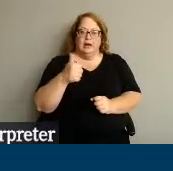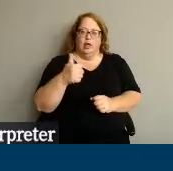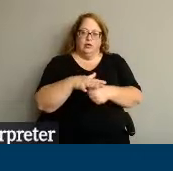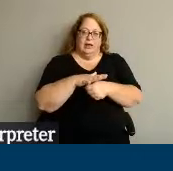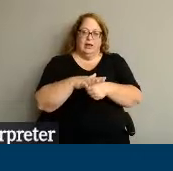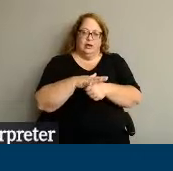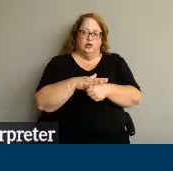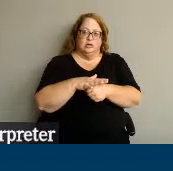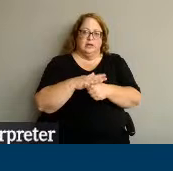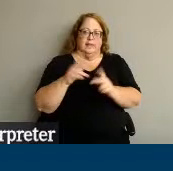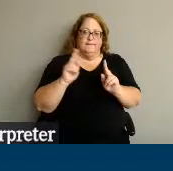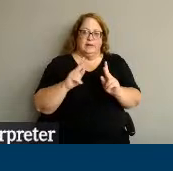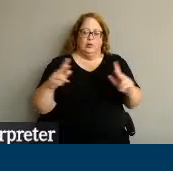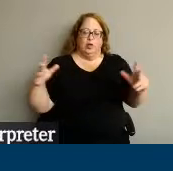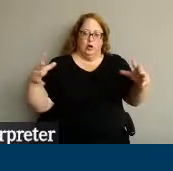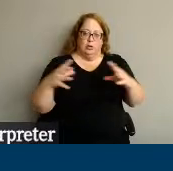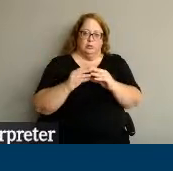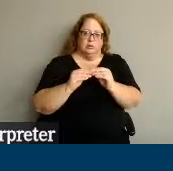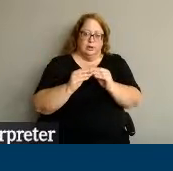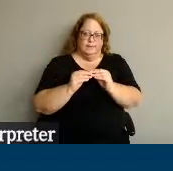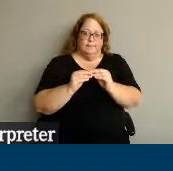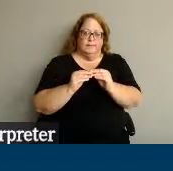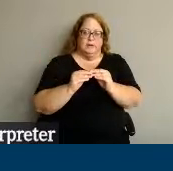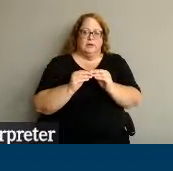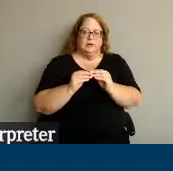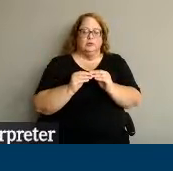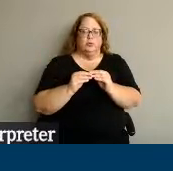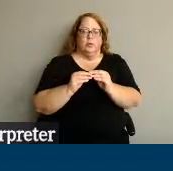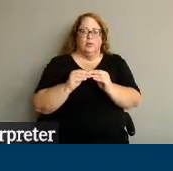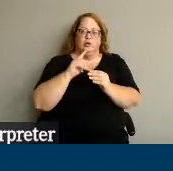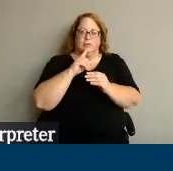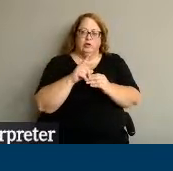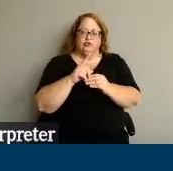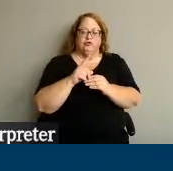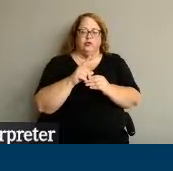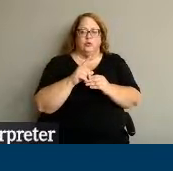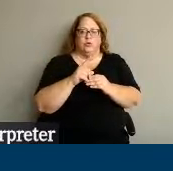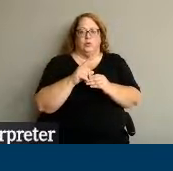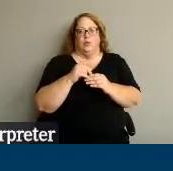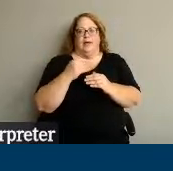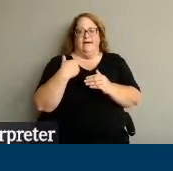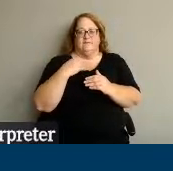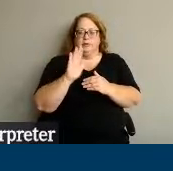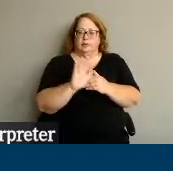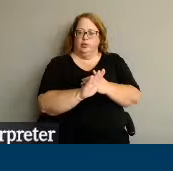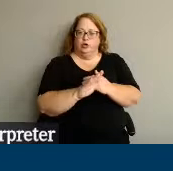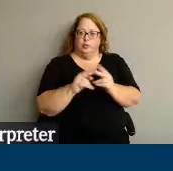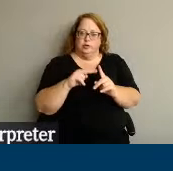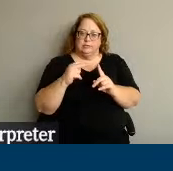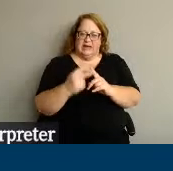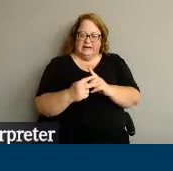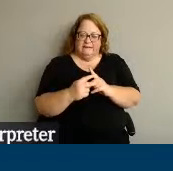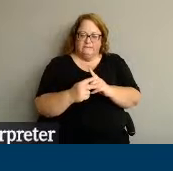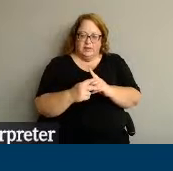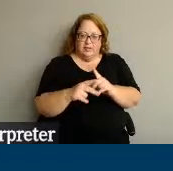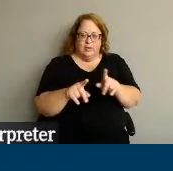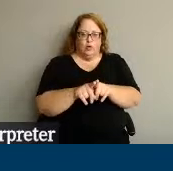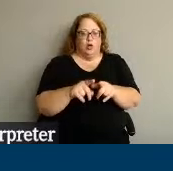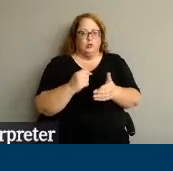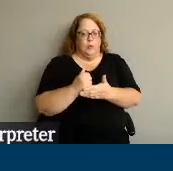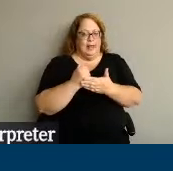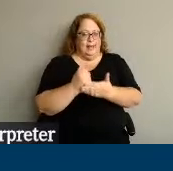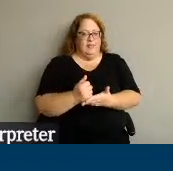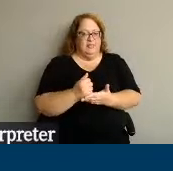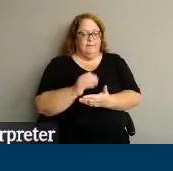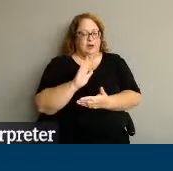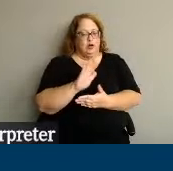bringing individuals to the table to ensure that we're capturing insight and perspective from them that will also help